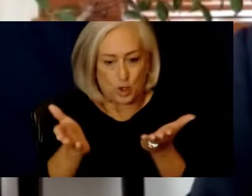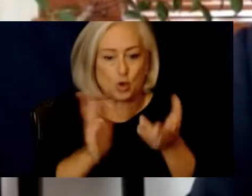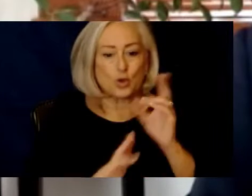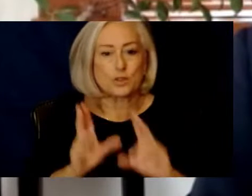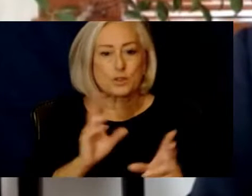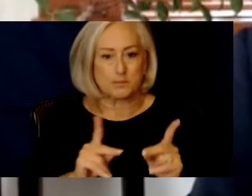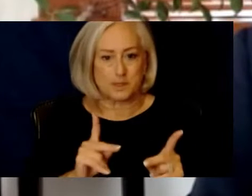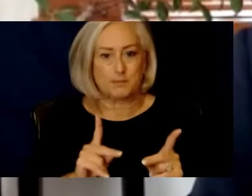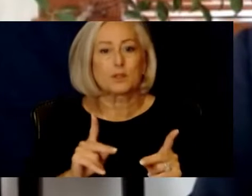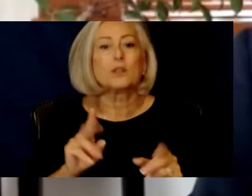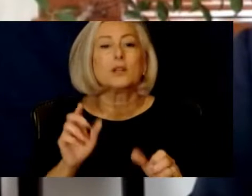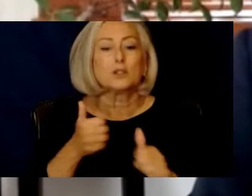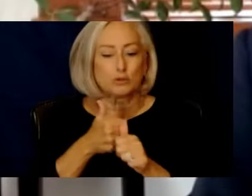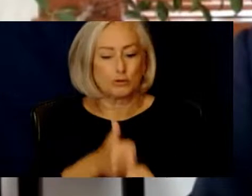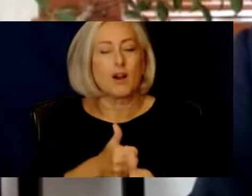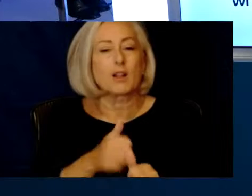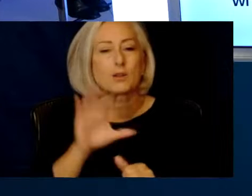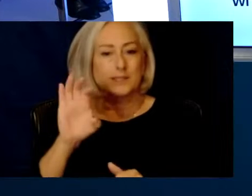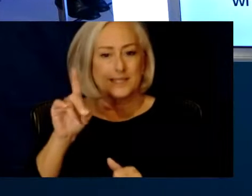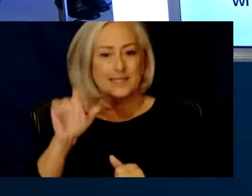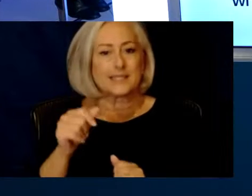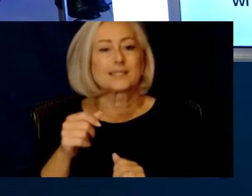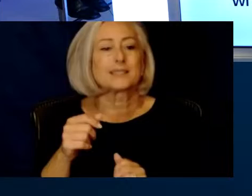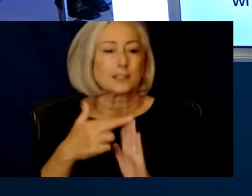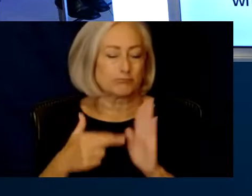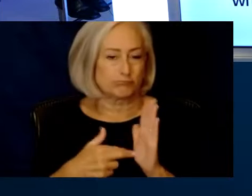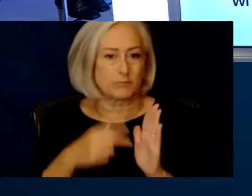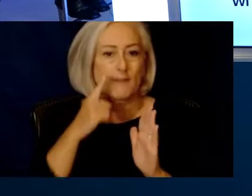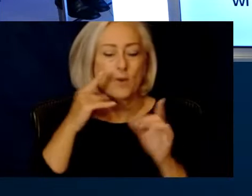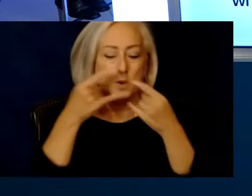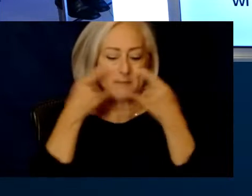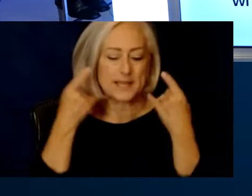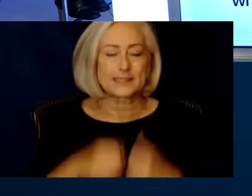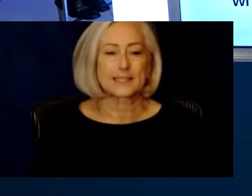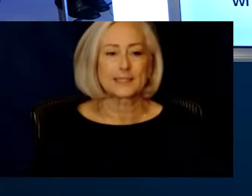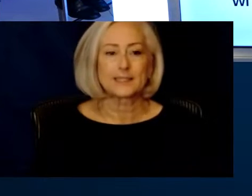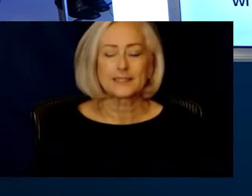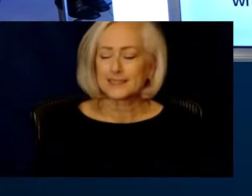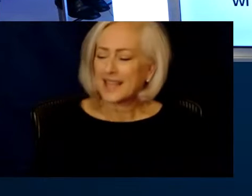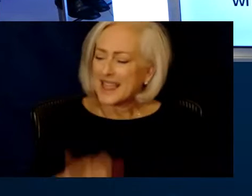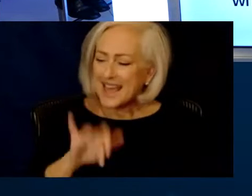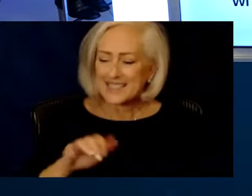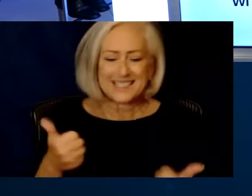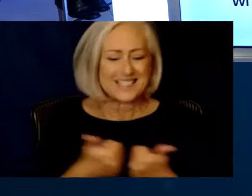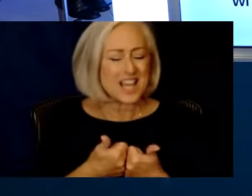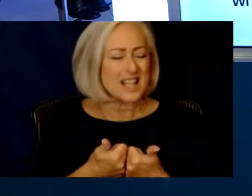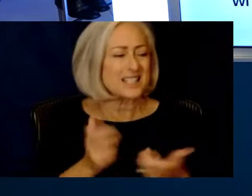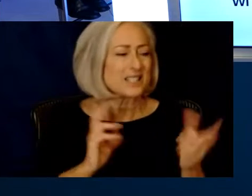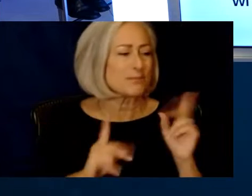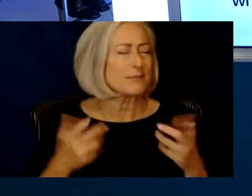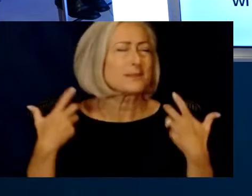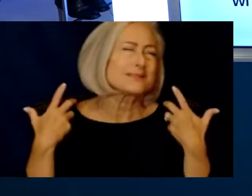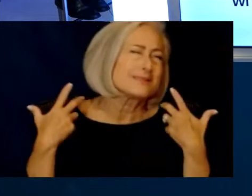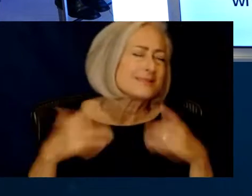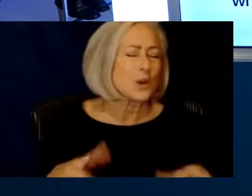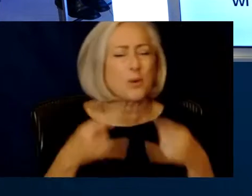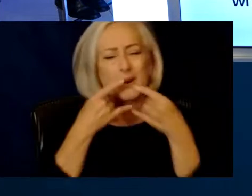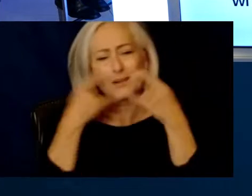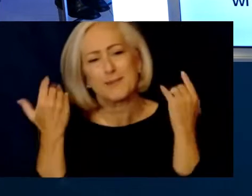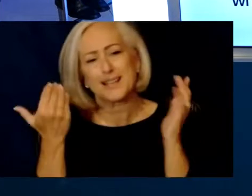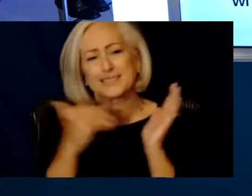the CDC guidance. Yeah, I think that's the challenge for us. Nobody really wants to do it all over again. I was sitting in a meeting with Tim Williams, who's